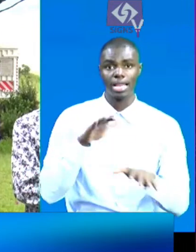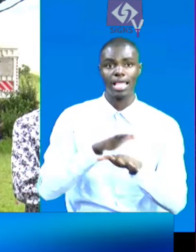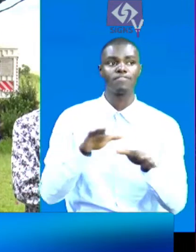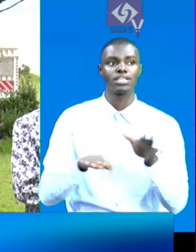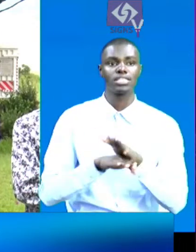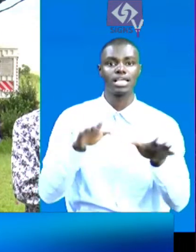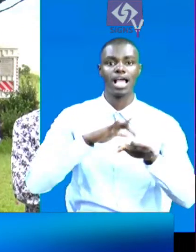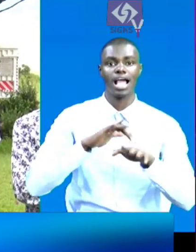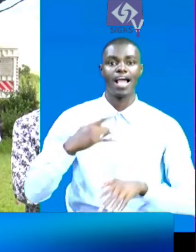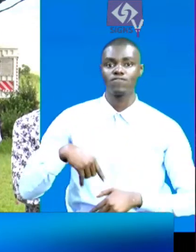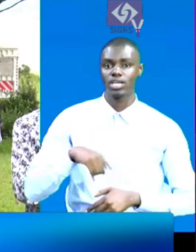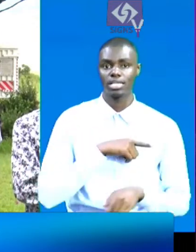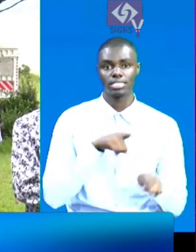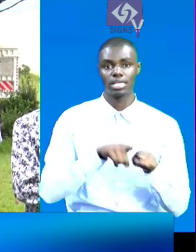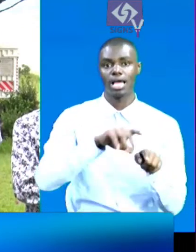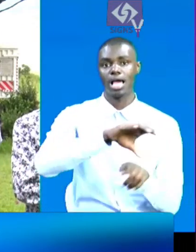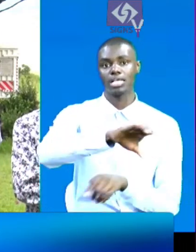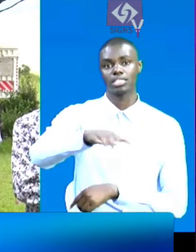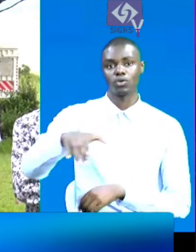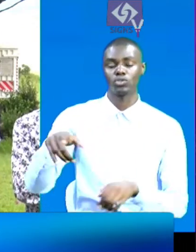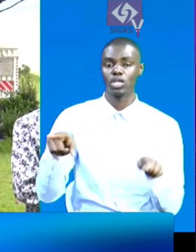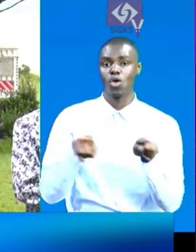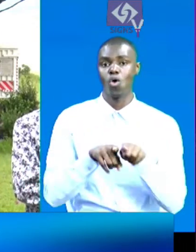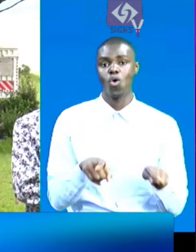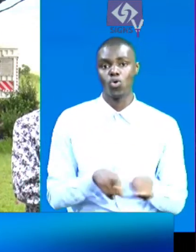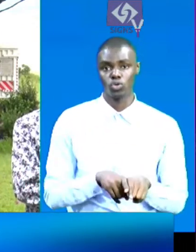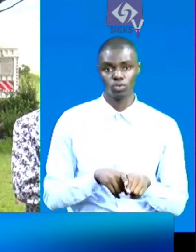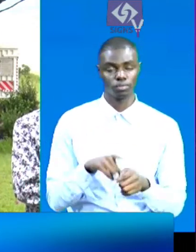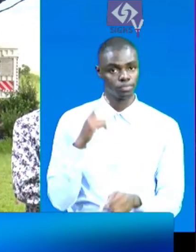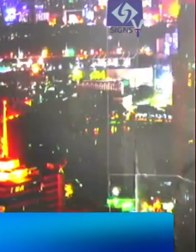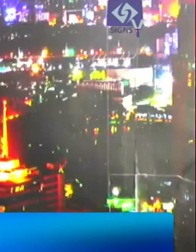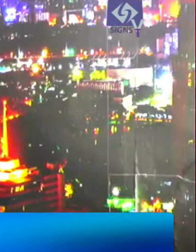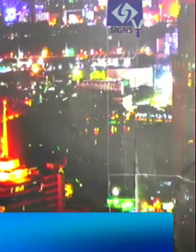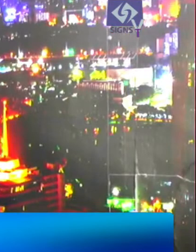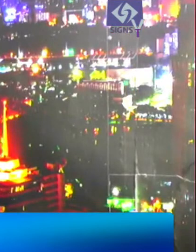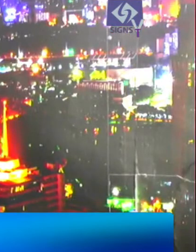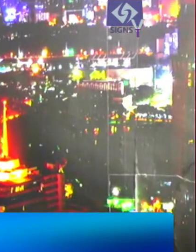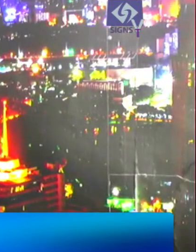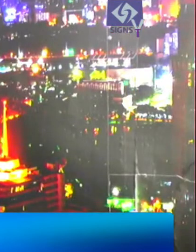affect us as counties, because we also On